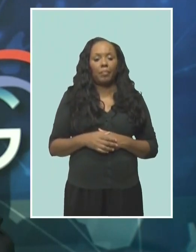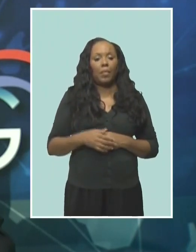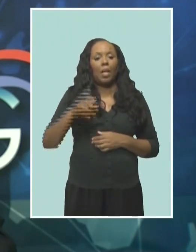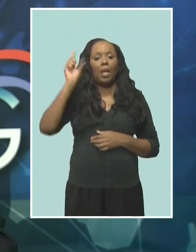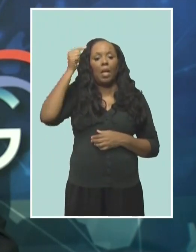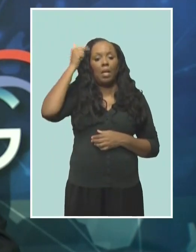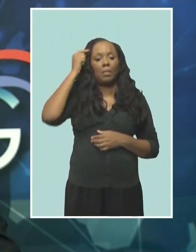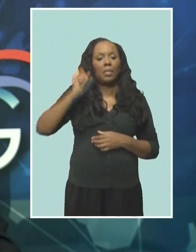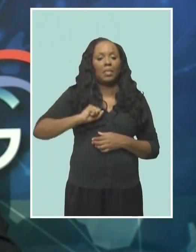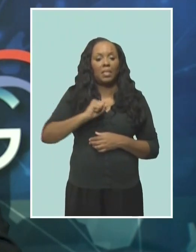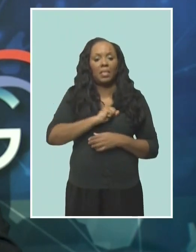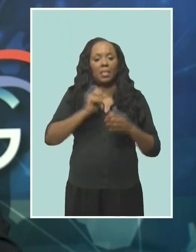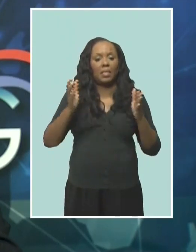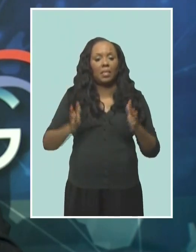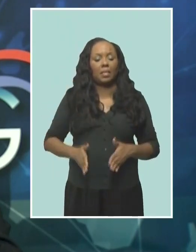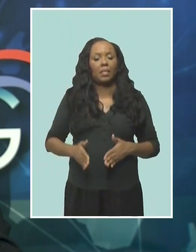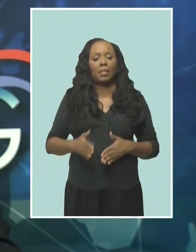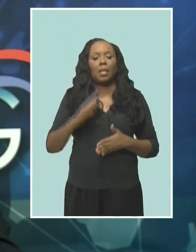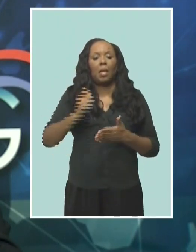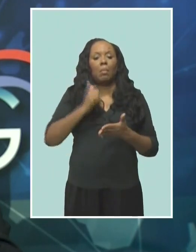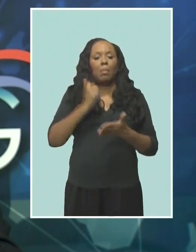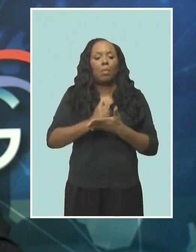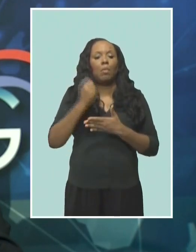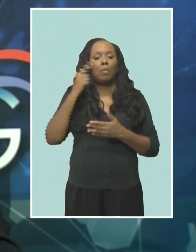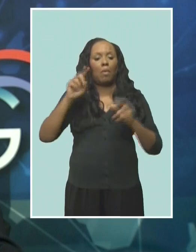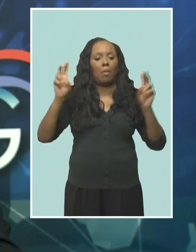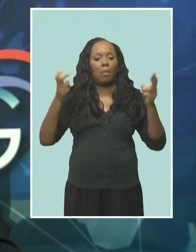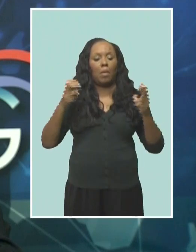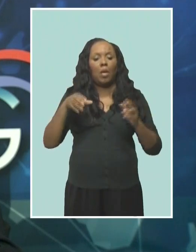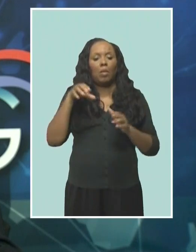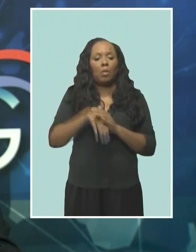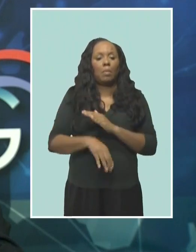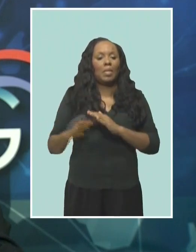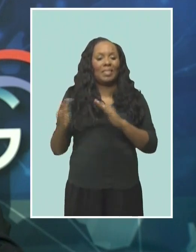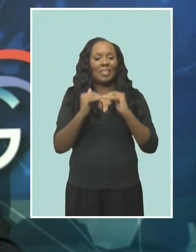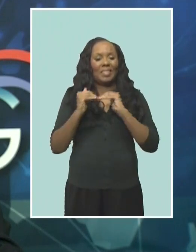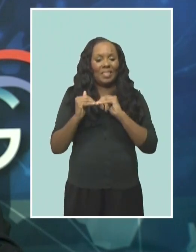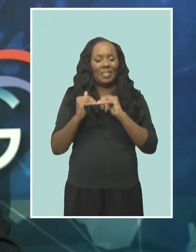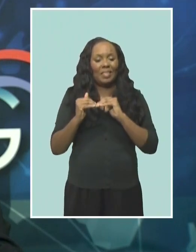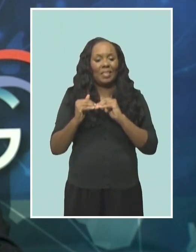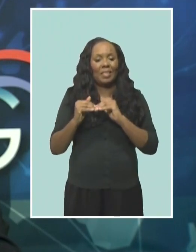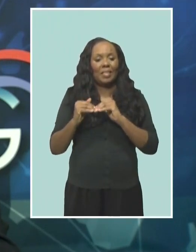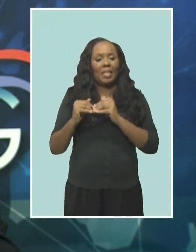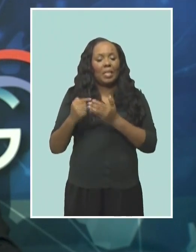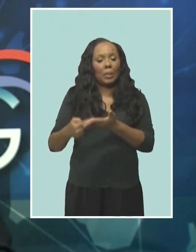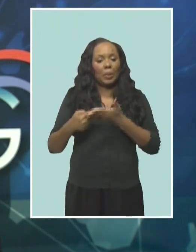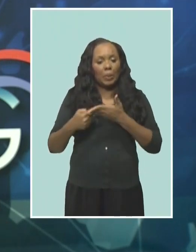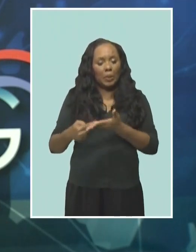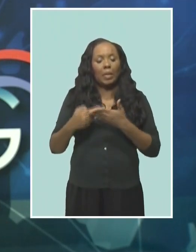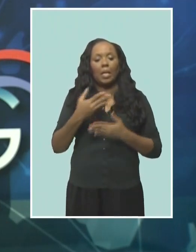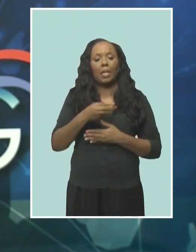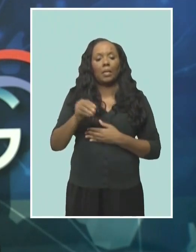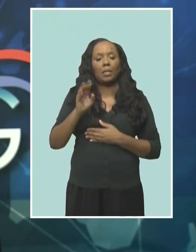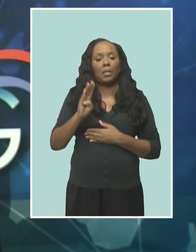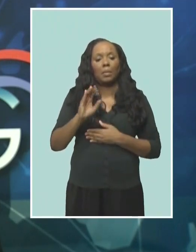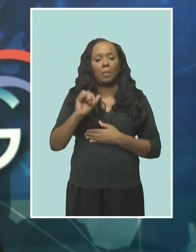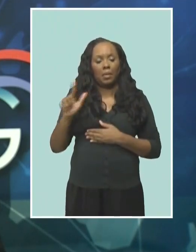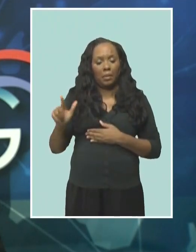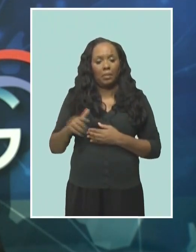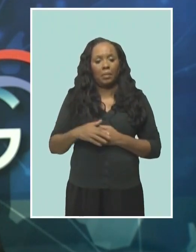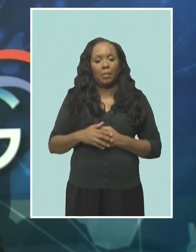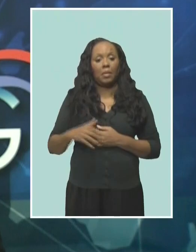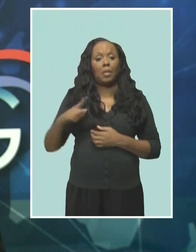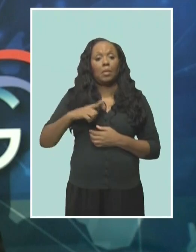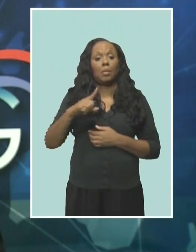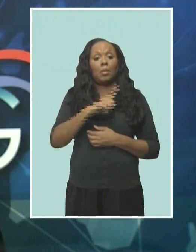signalled their approval for the Criminal Justice Plea Negotiations and Agreements Bill. The legislation was introduced in a bid to increase the speed